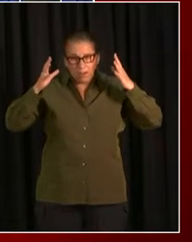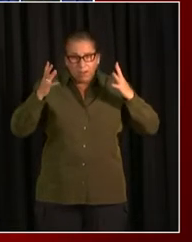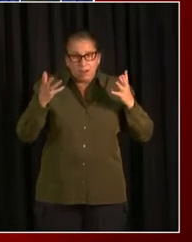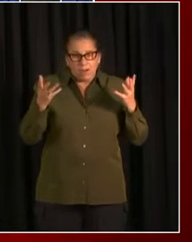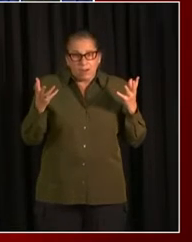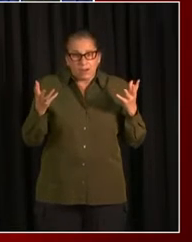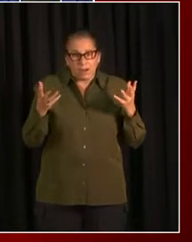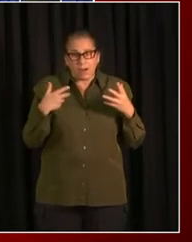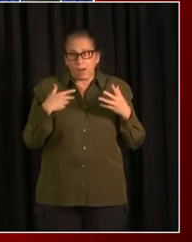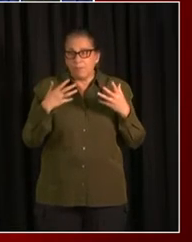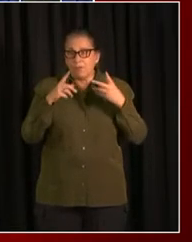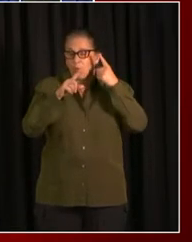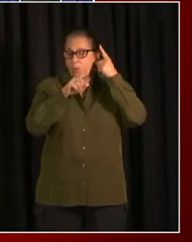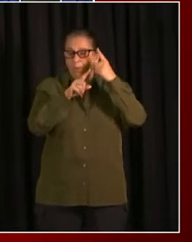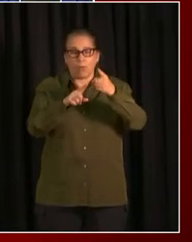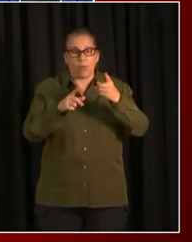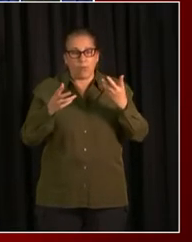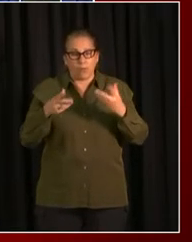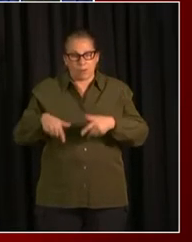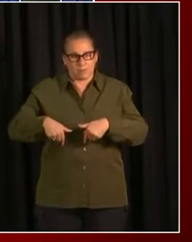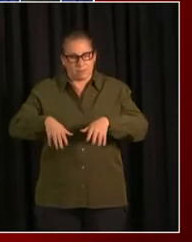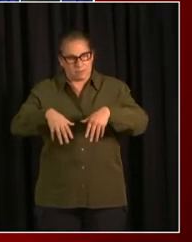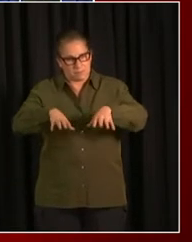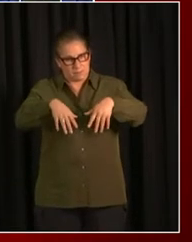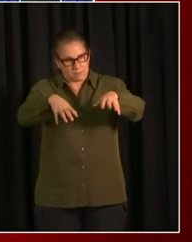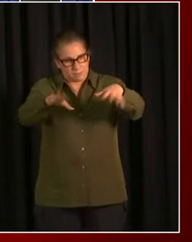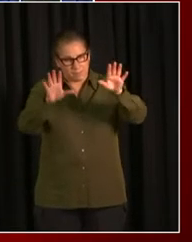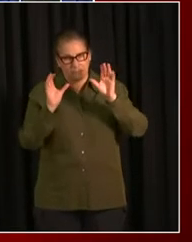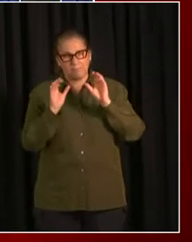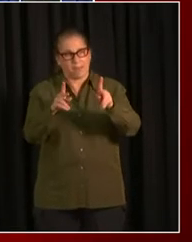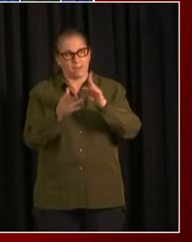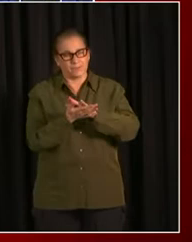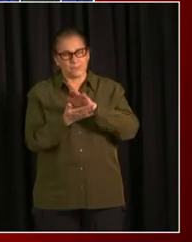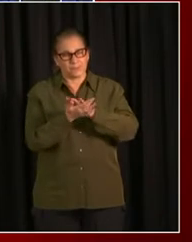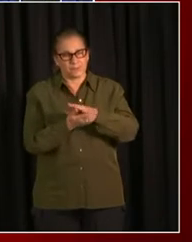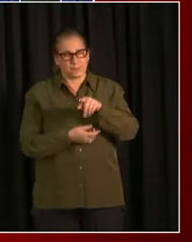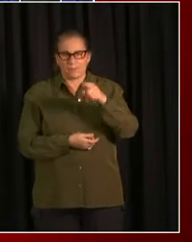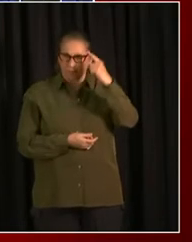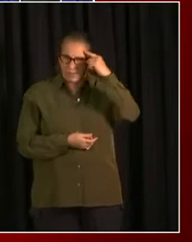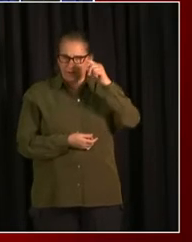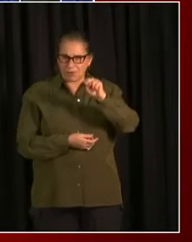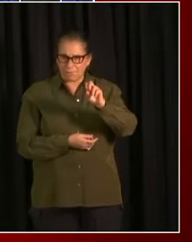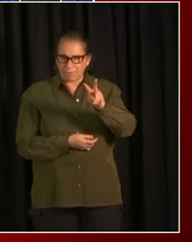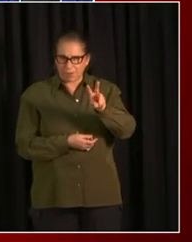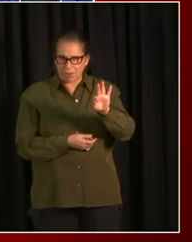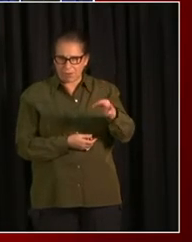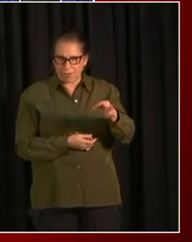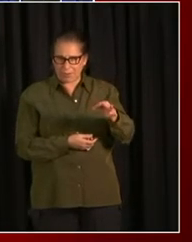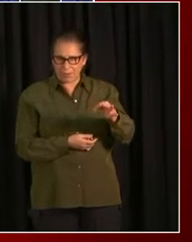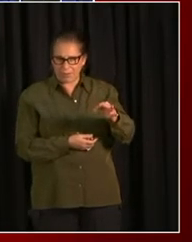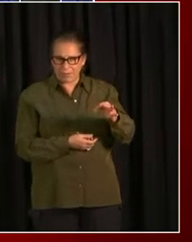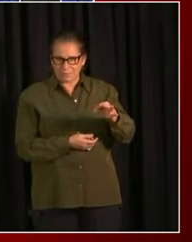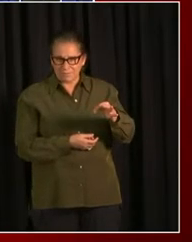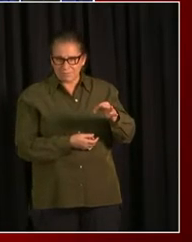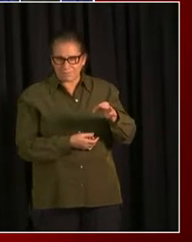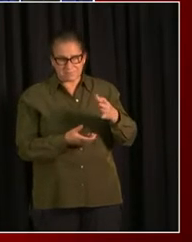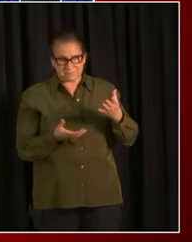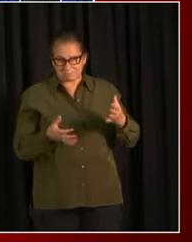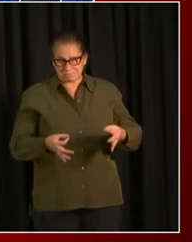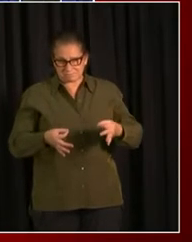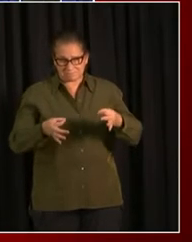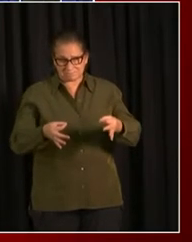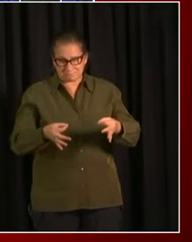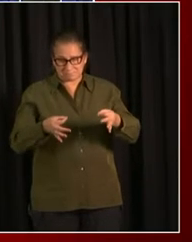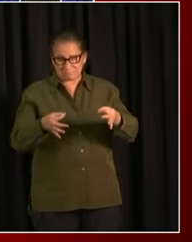back in school is November 9th. And I say a moving target date because that may not happen.